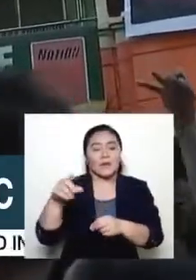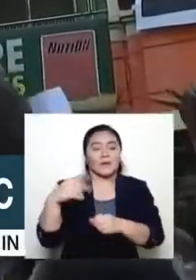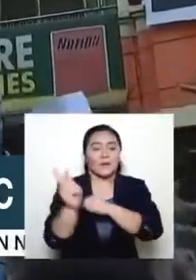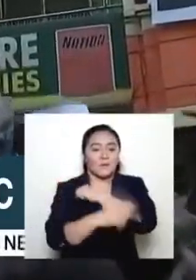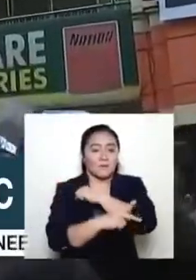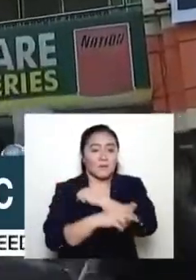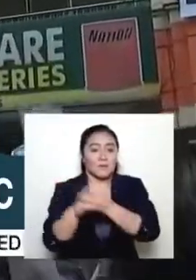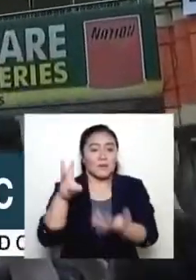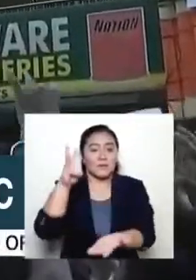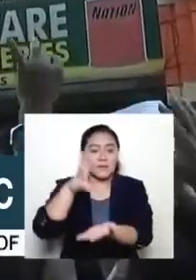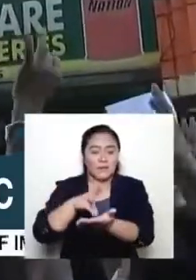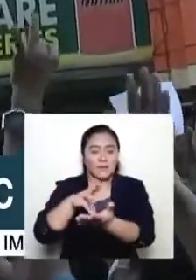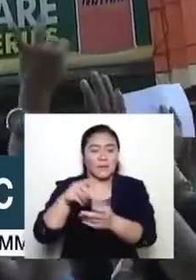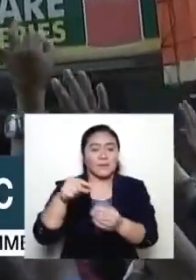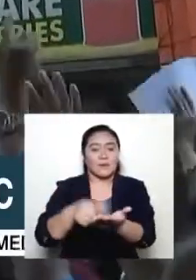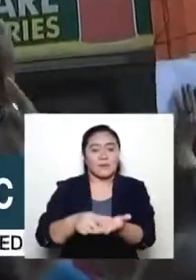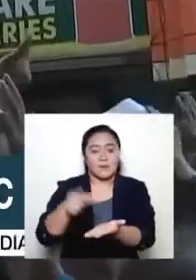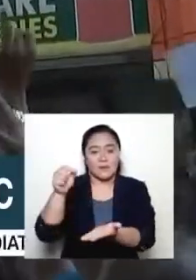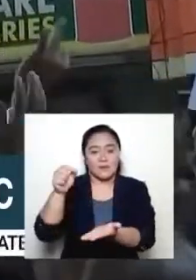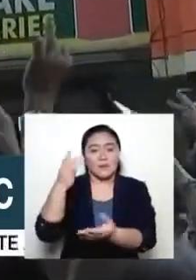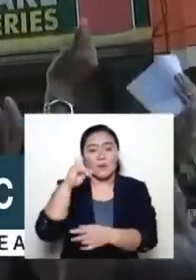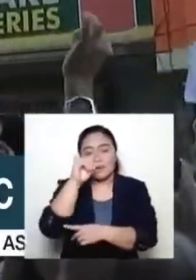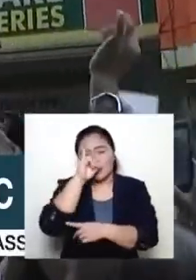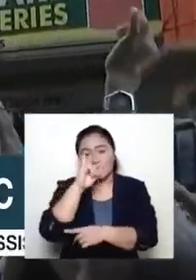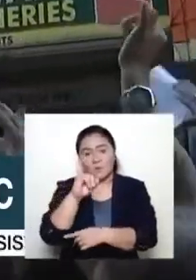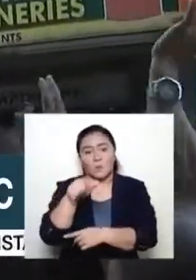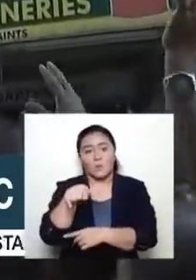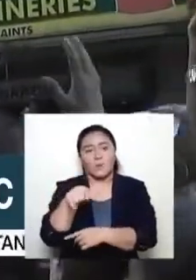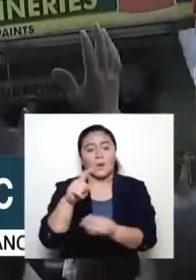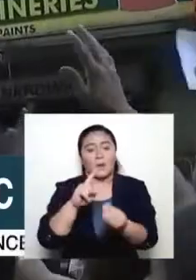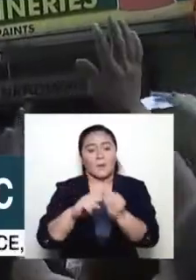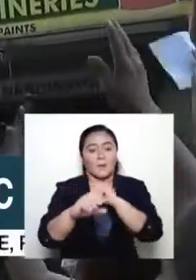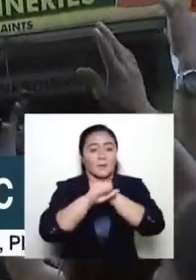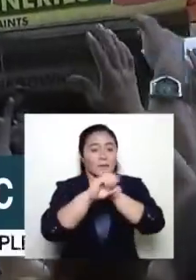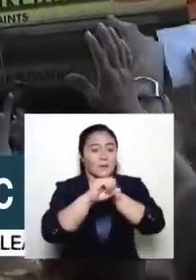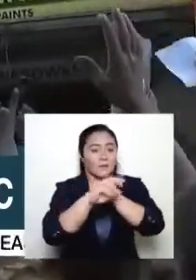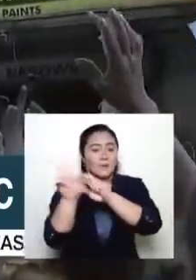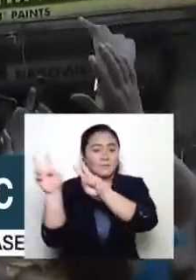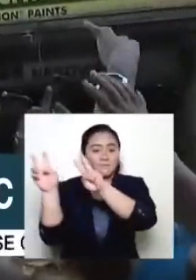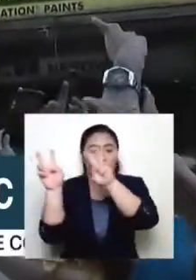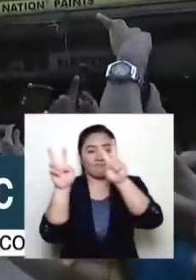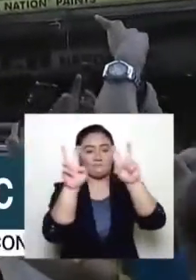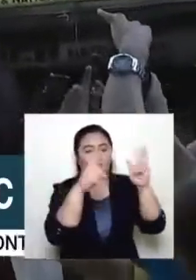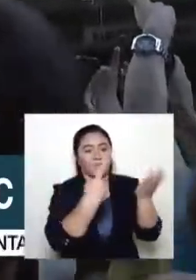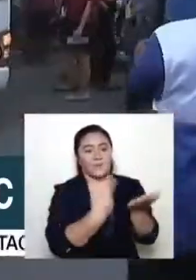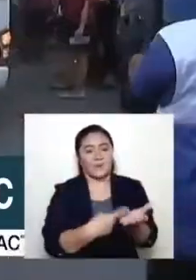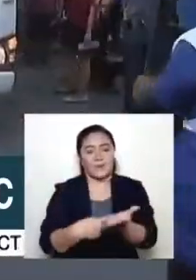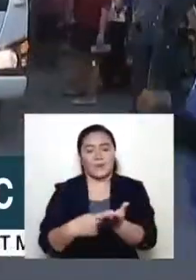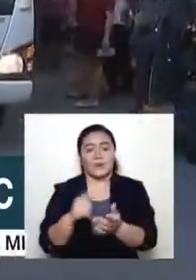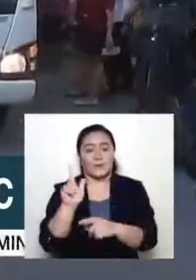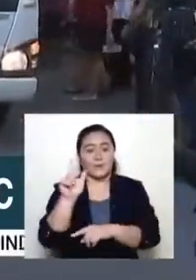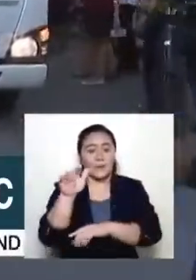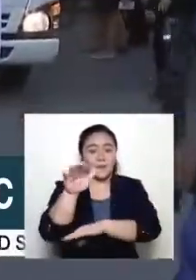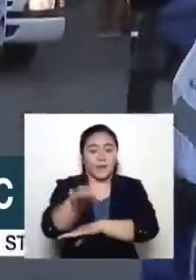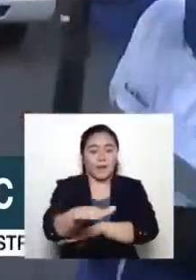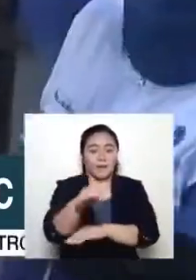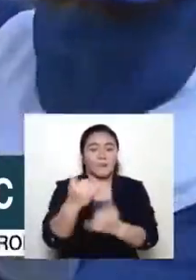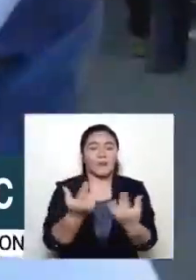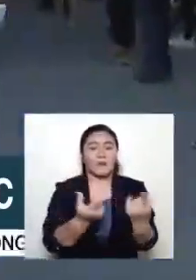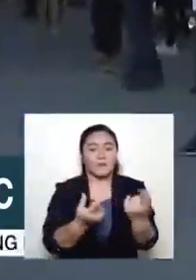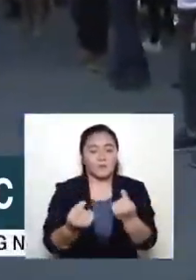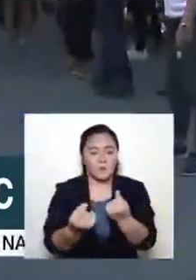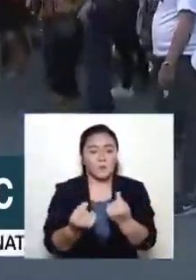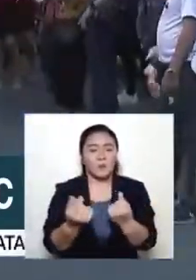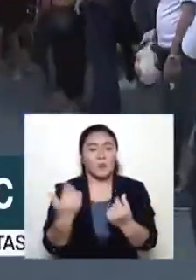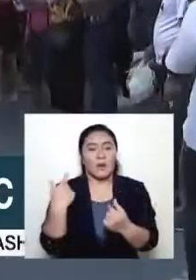to interview Moreno and his plate about their campaign and other issues. Later this afternoon, Moreno will hold a dialogue with